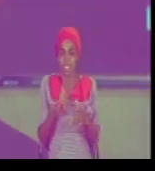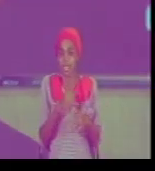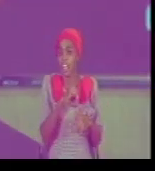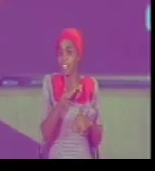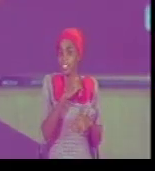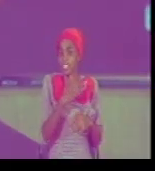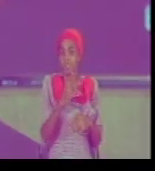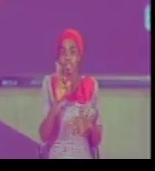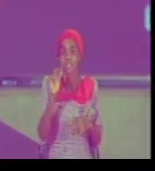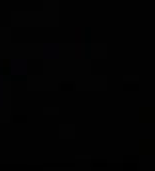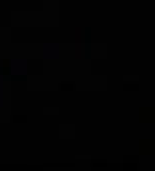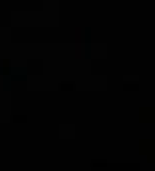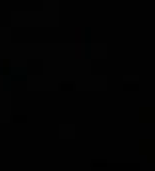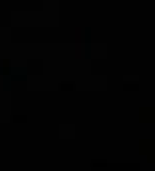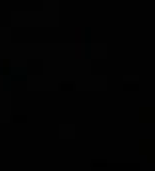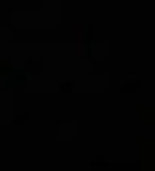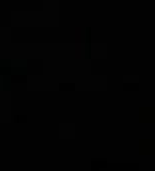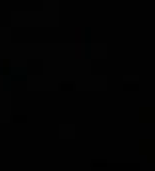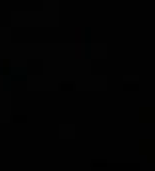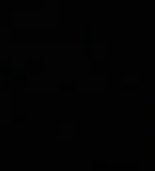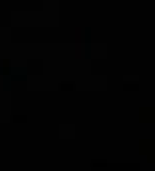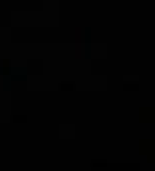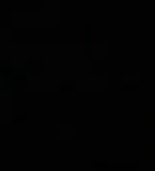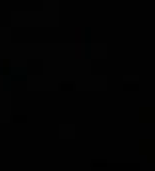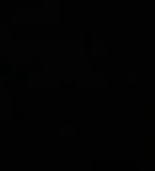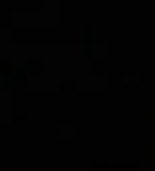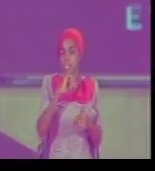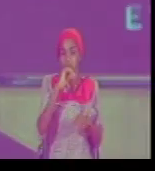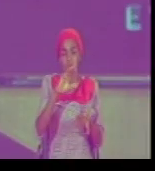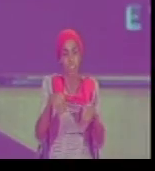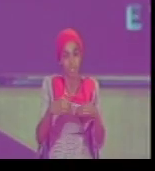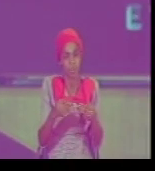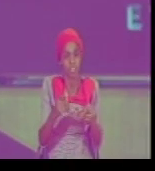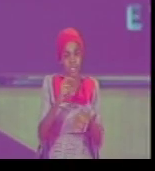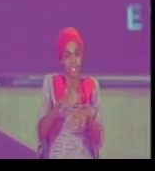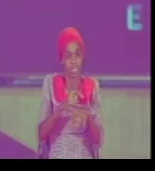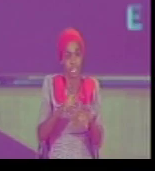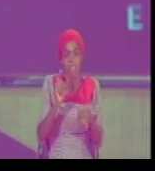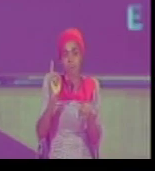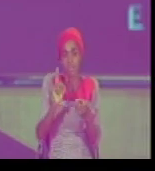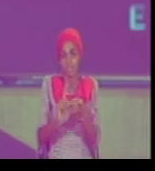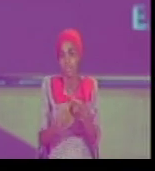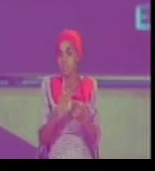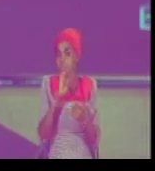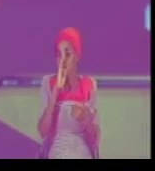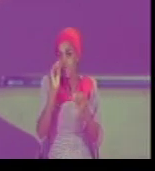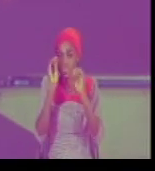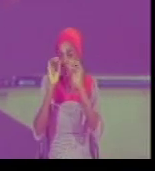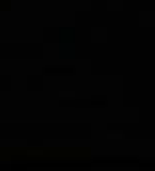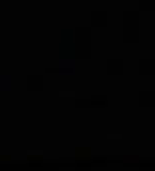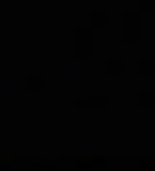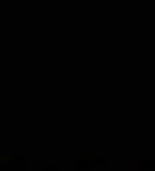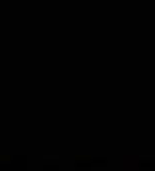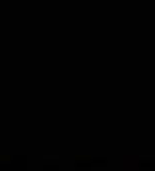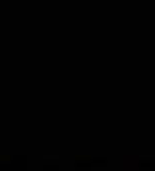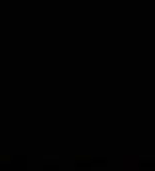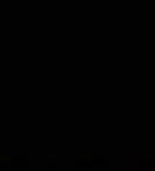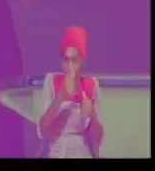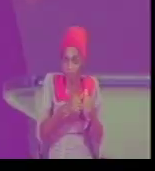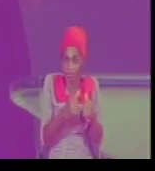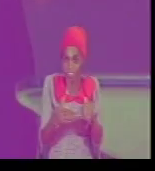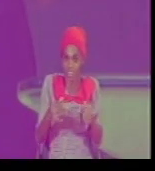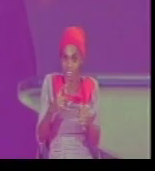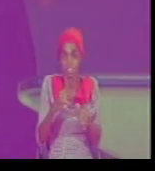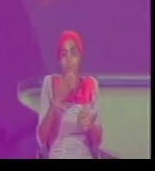time to being taught that in every, we praise God. When there's water, we praise God. When Pharaoh